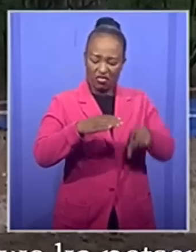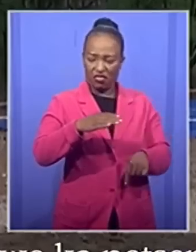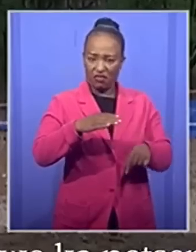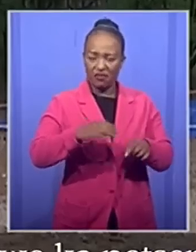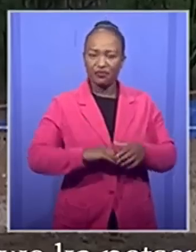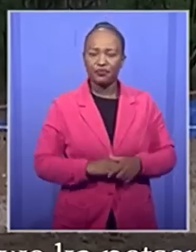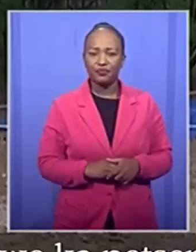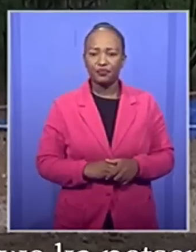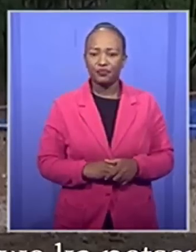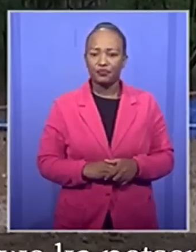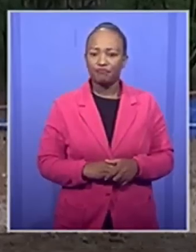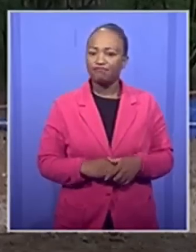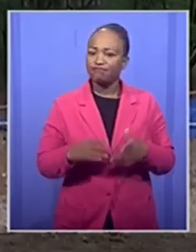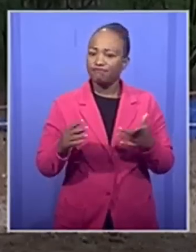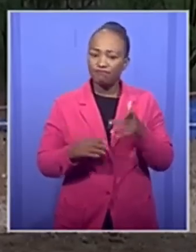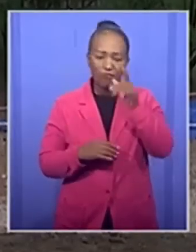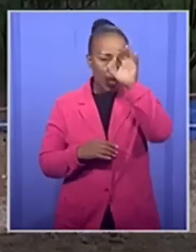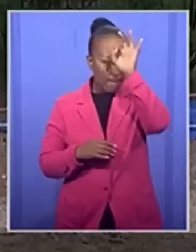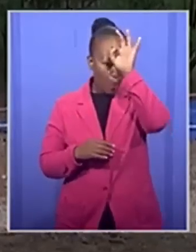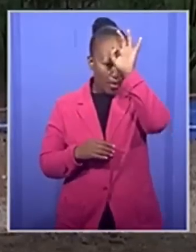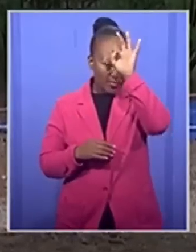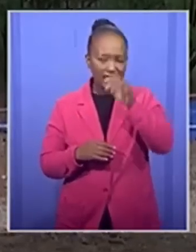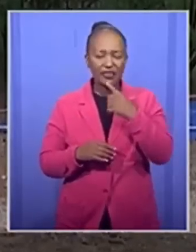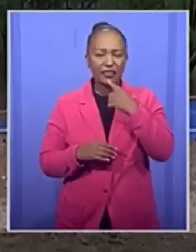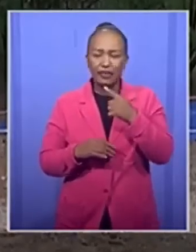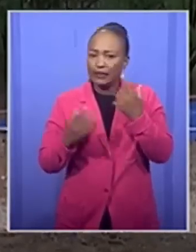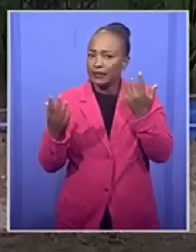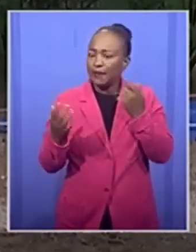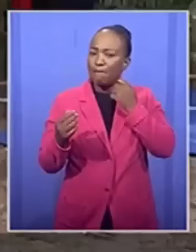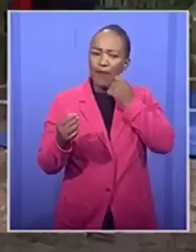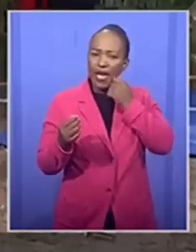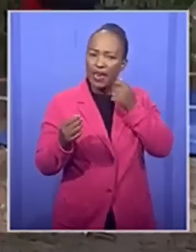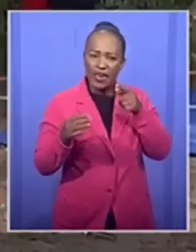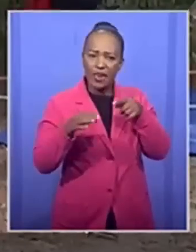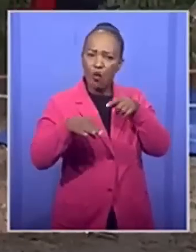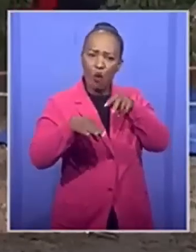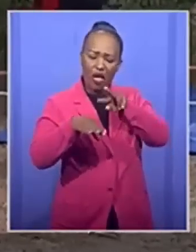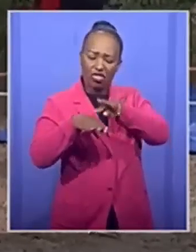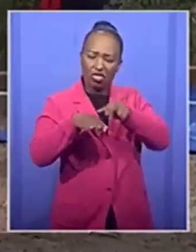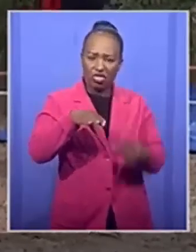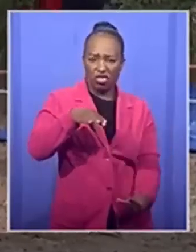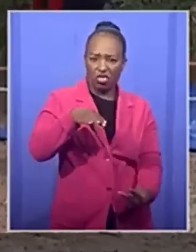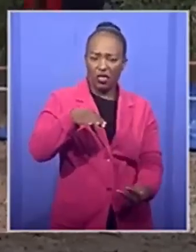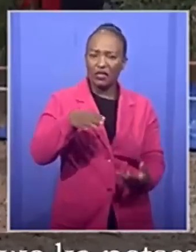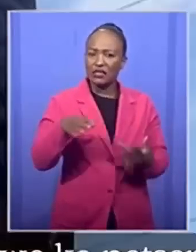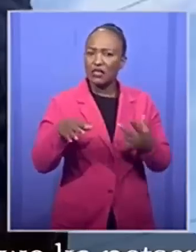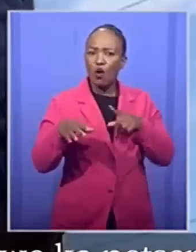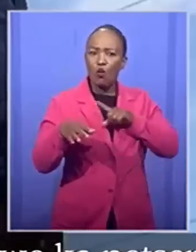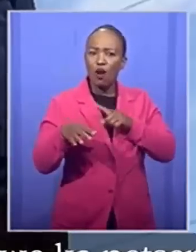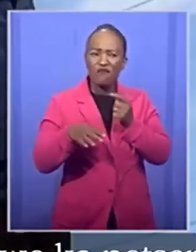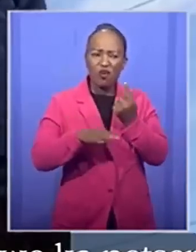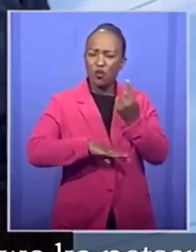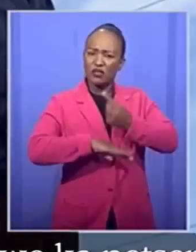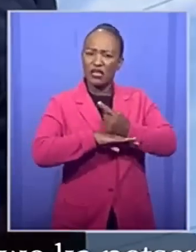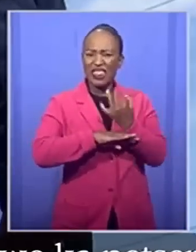Sepolesa se re ha se so tsebe sesosa sa lefu la monna ya wetseng ka hare mokoti ona nakong ya ho nyamela ha hae matsatsing a